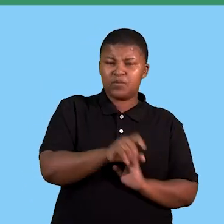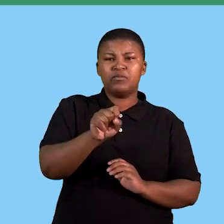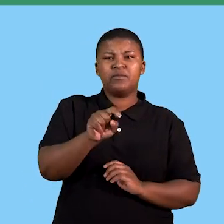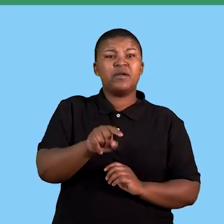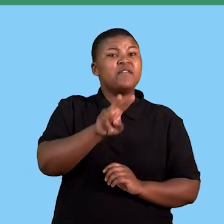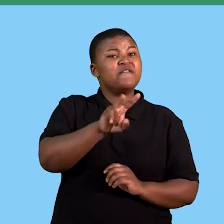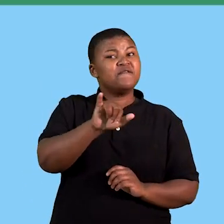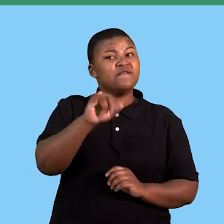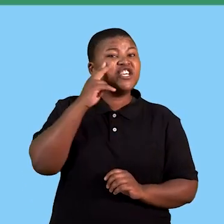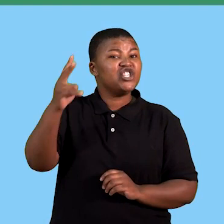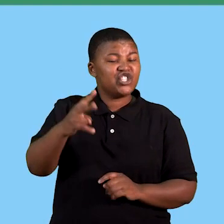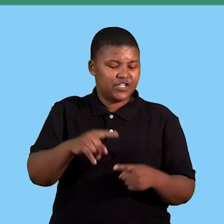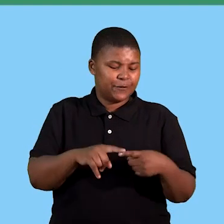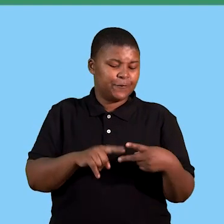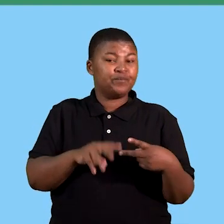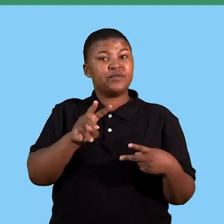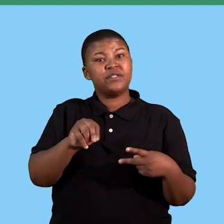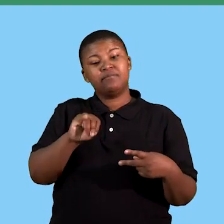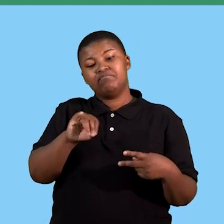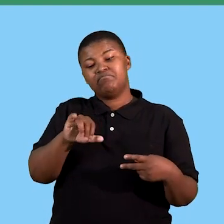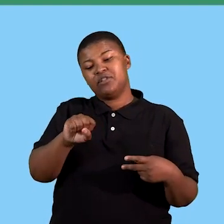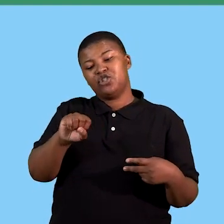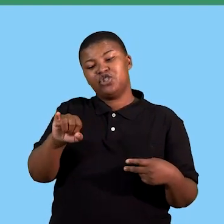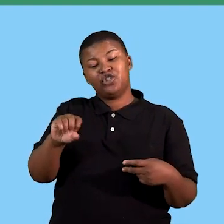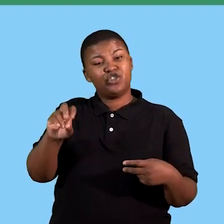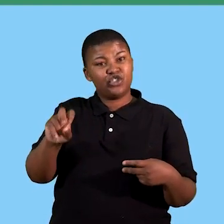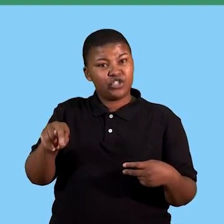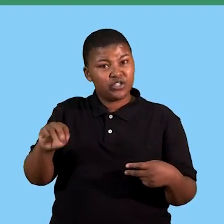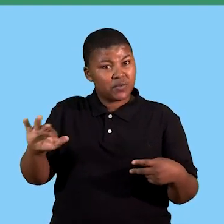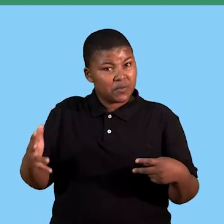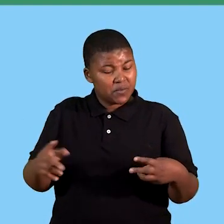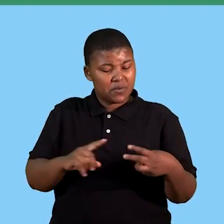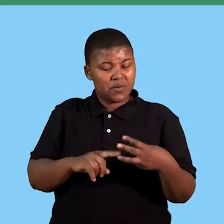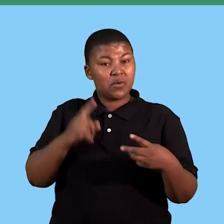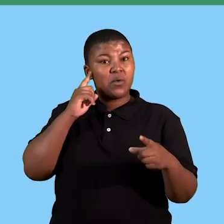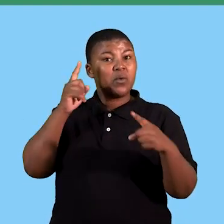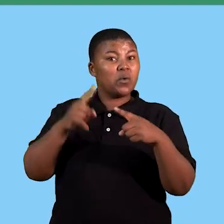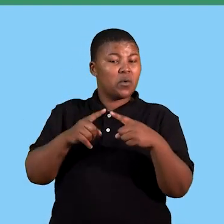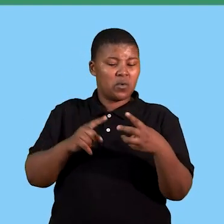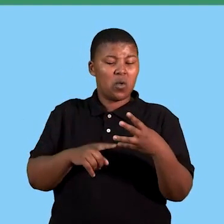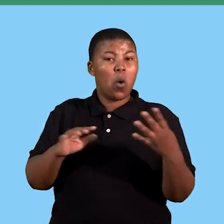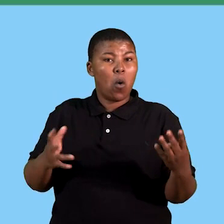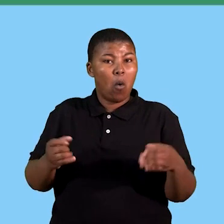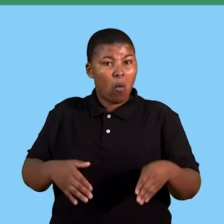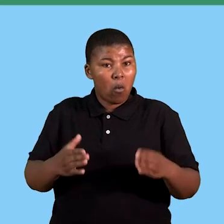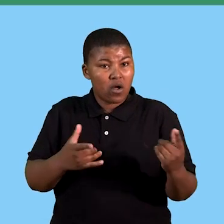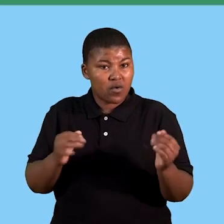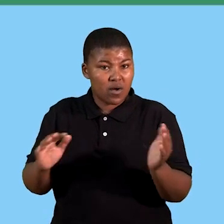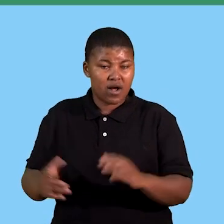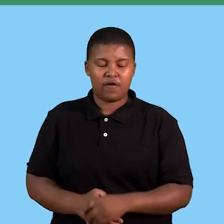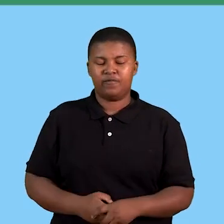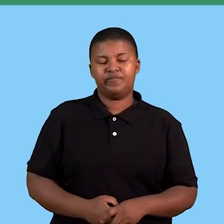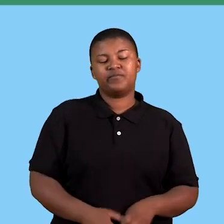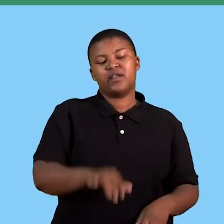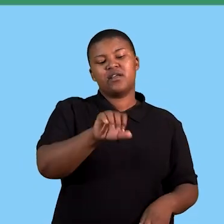can be classified as a vision, a mission statement, a goal or an objective. The first one says